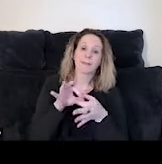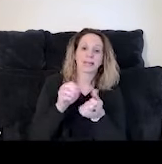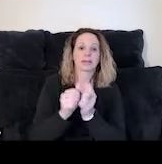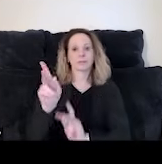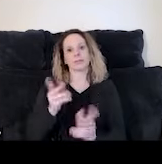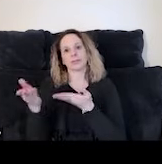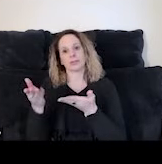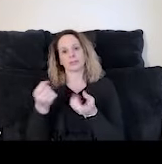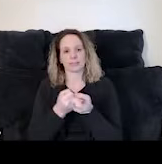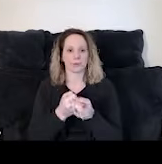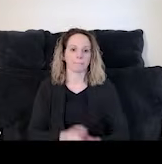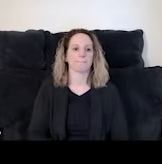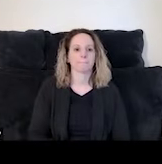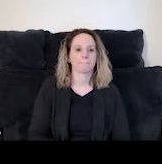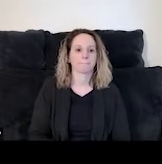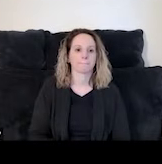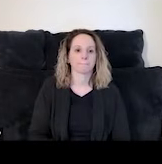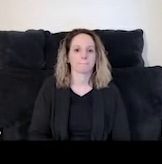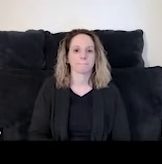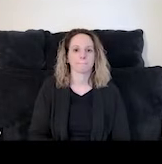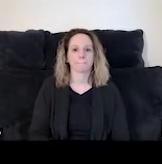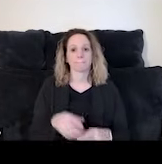and supports. So here on this